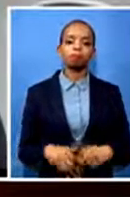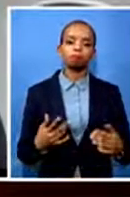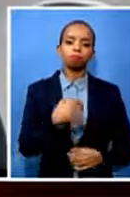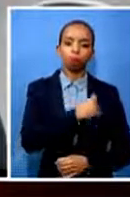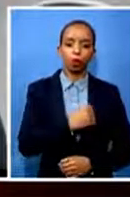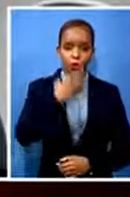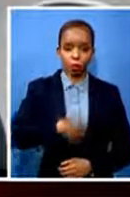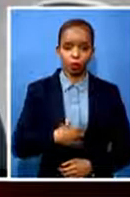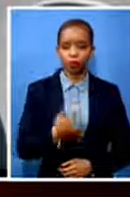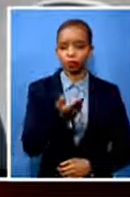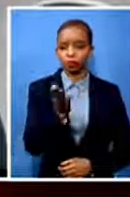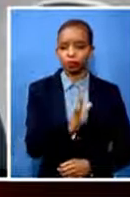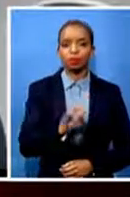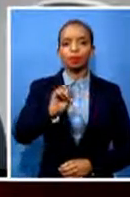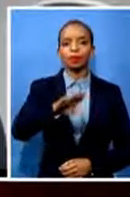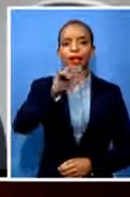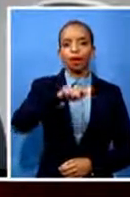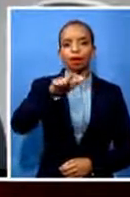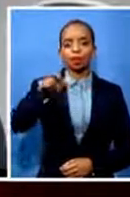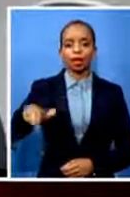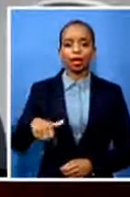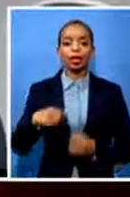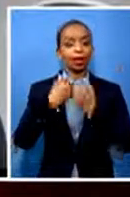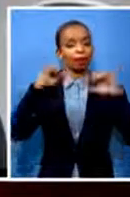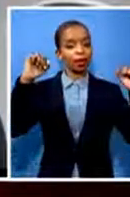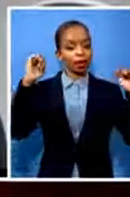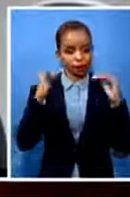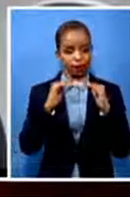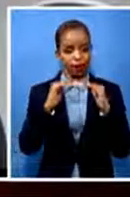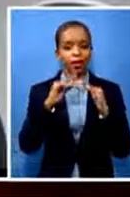and we hope that at least we will survive this pandemic. Thanks very much. Thank you, sir.